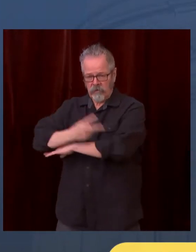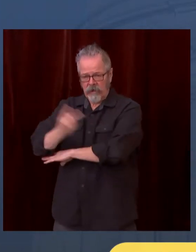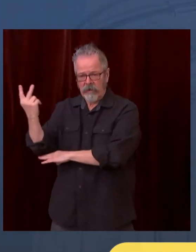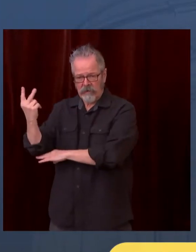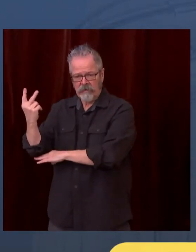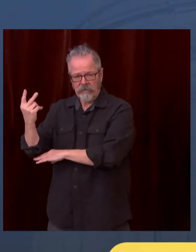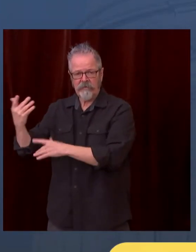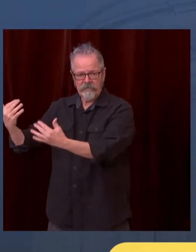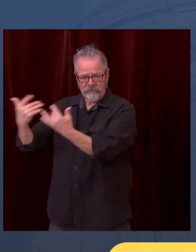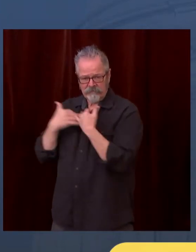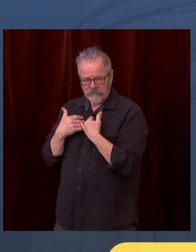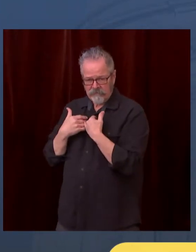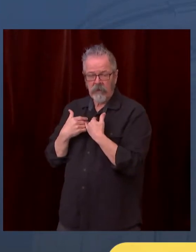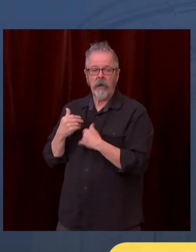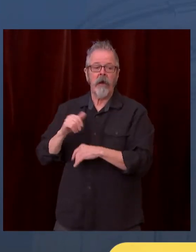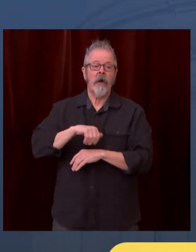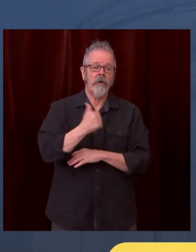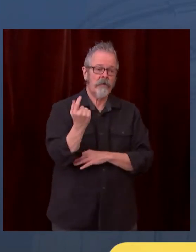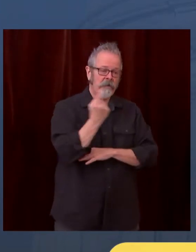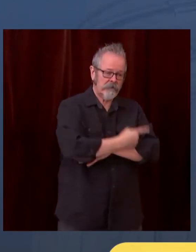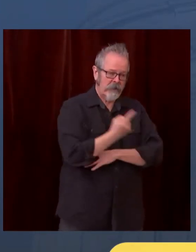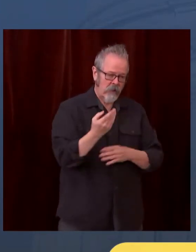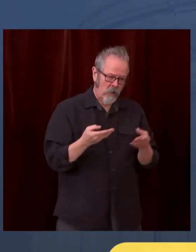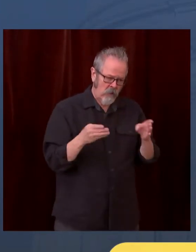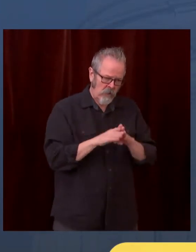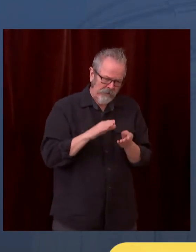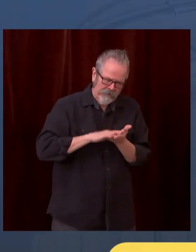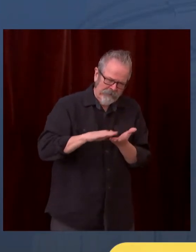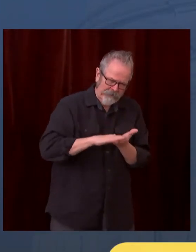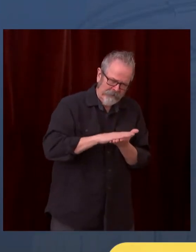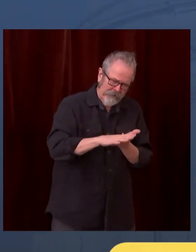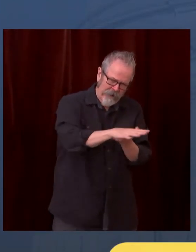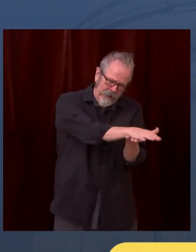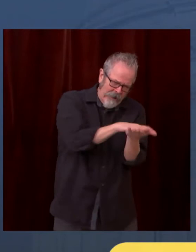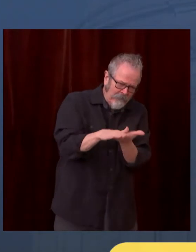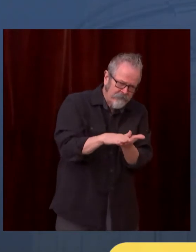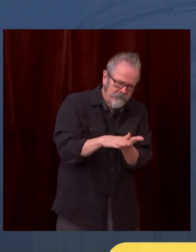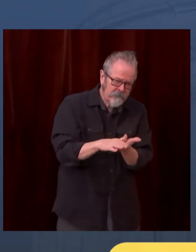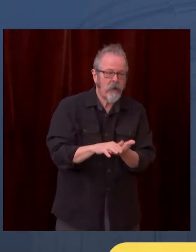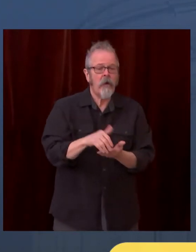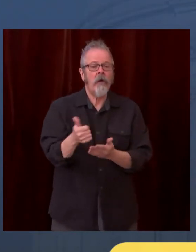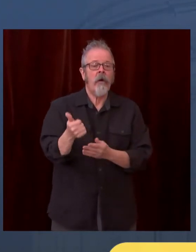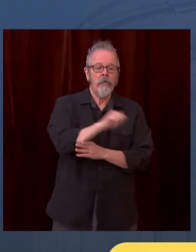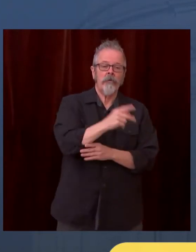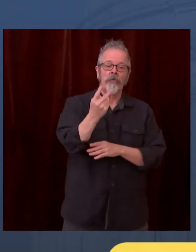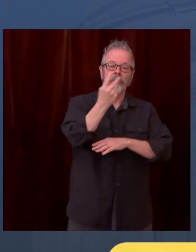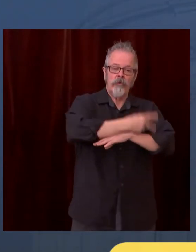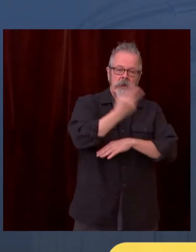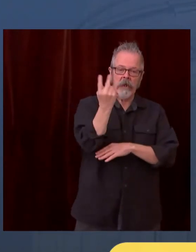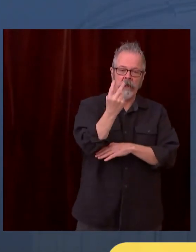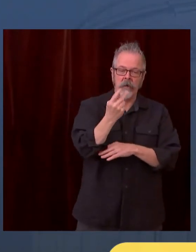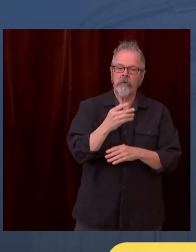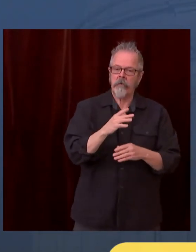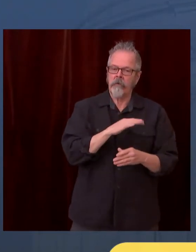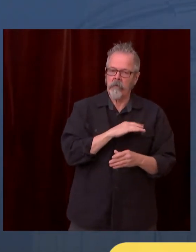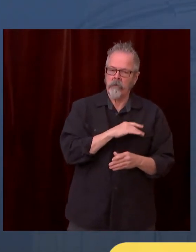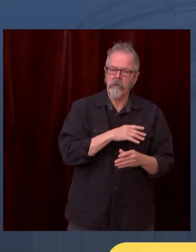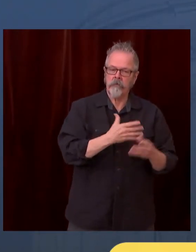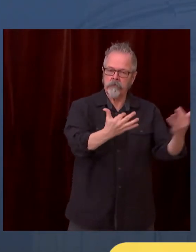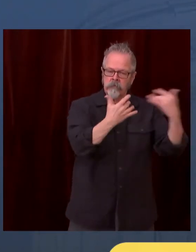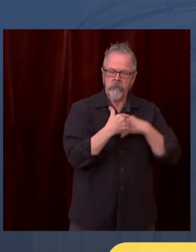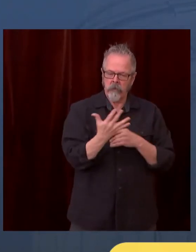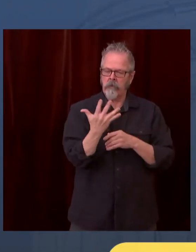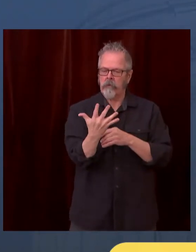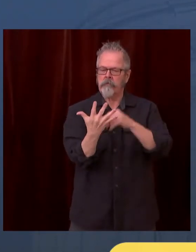found that very successful. Some do split systems amongst different schools in their districts. I think what we've had is a